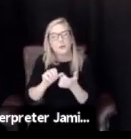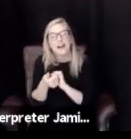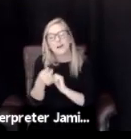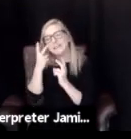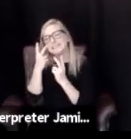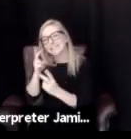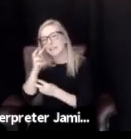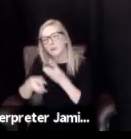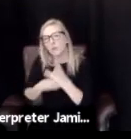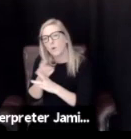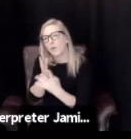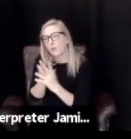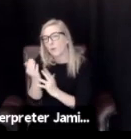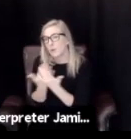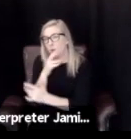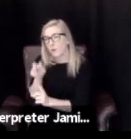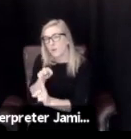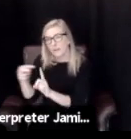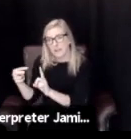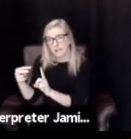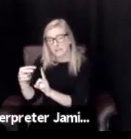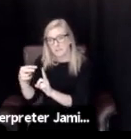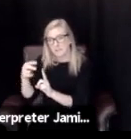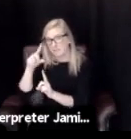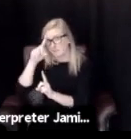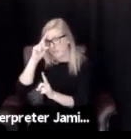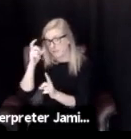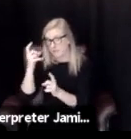world through a different lens, because at one time